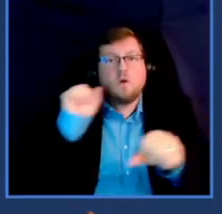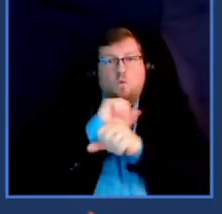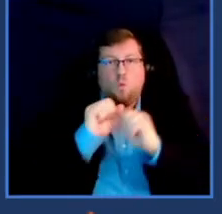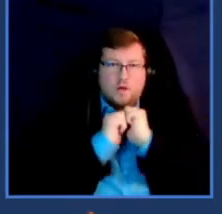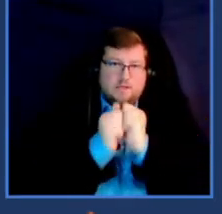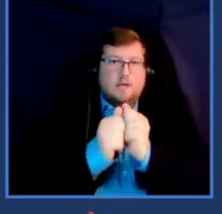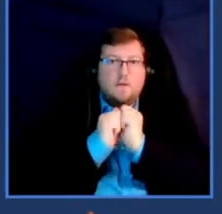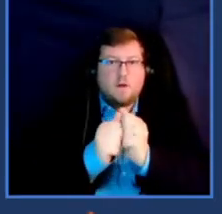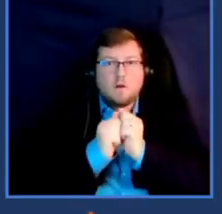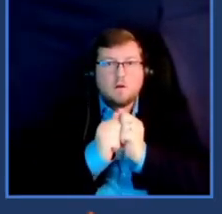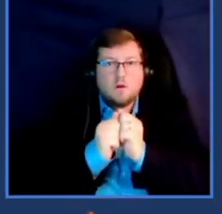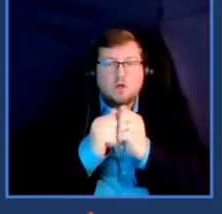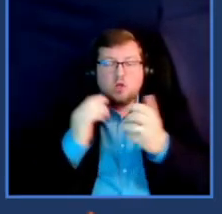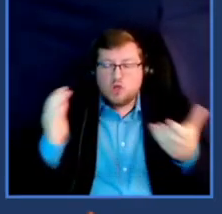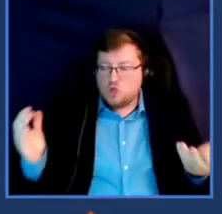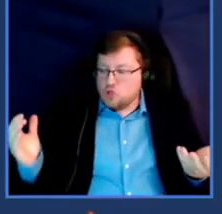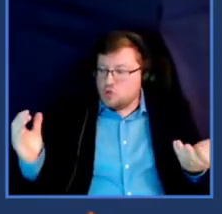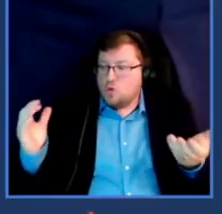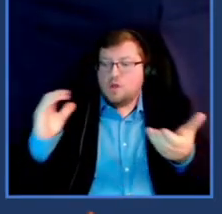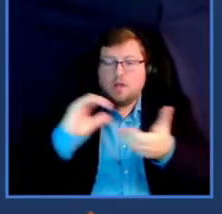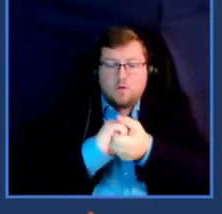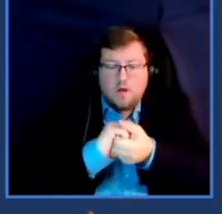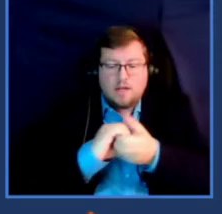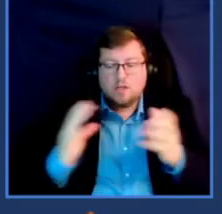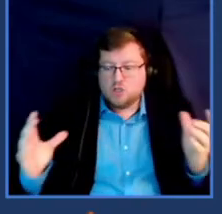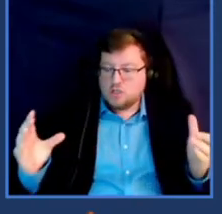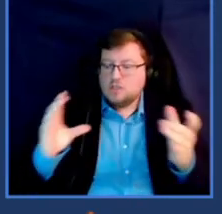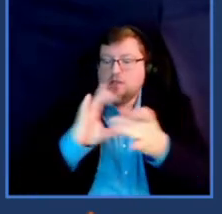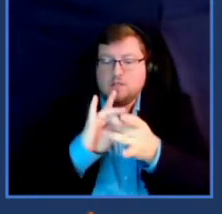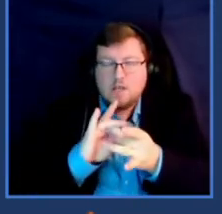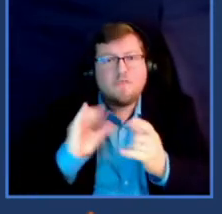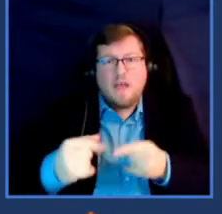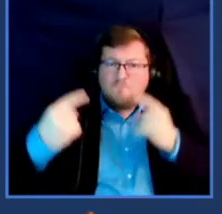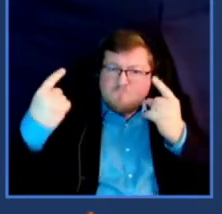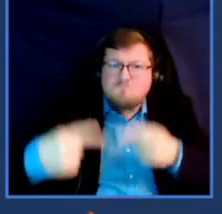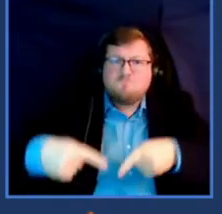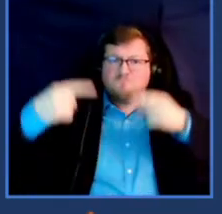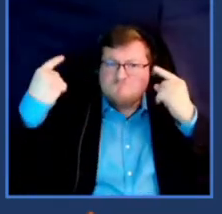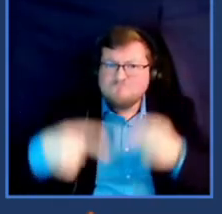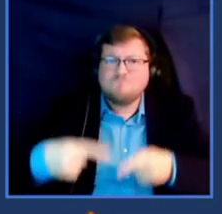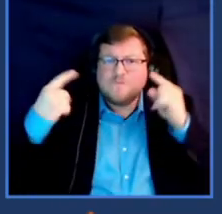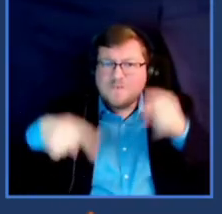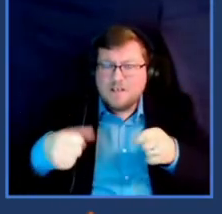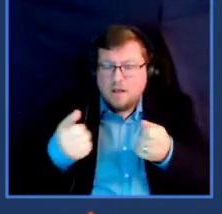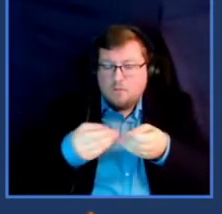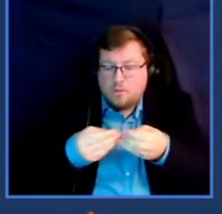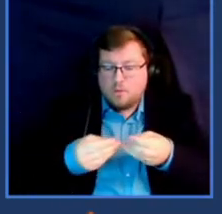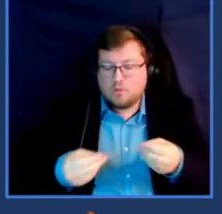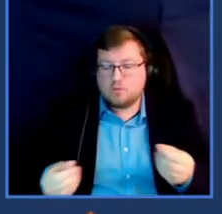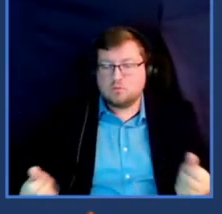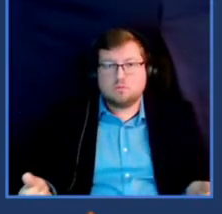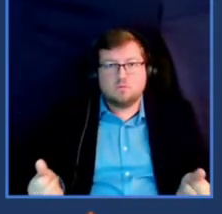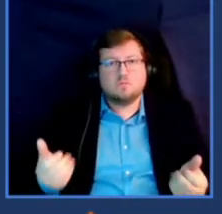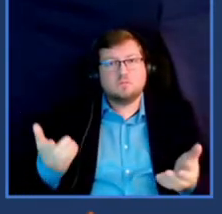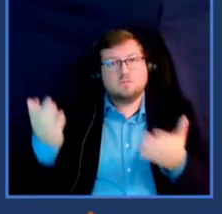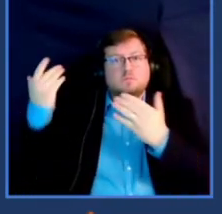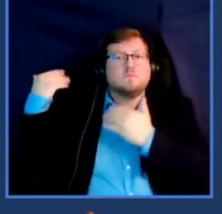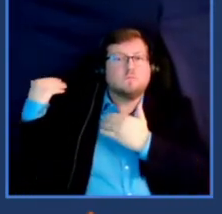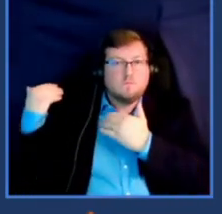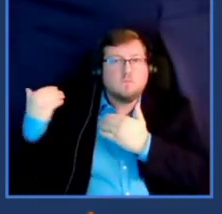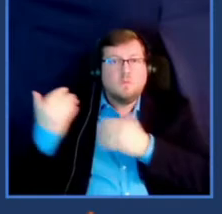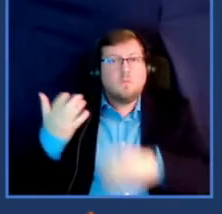unite, to put the anger and the division and the divisive politics of the past behind us. And here's one more